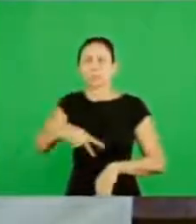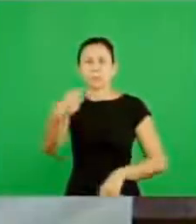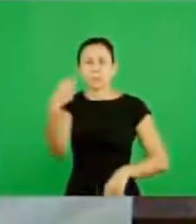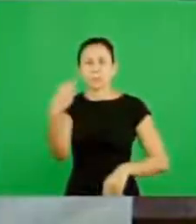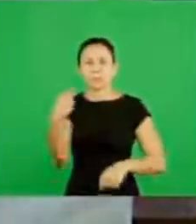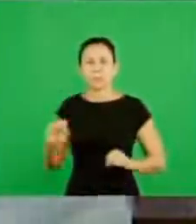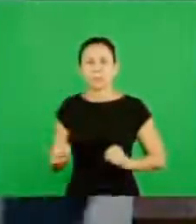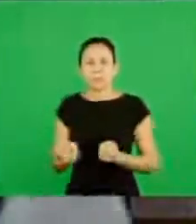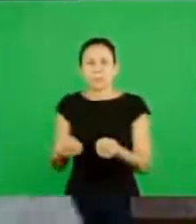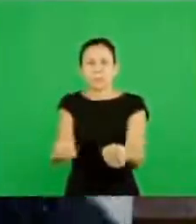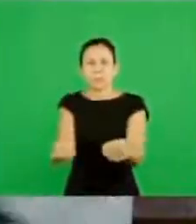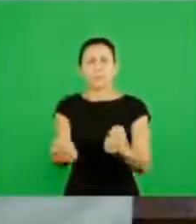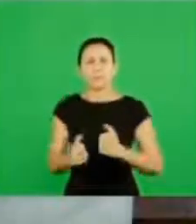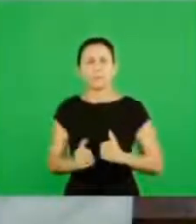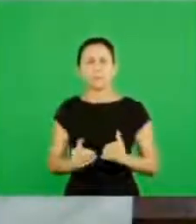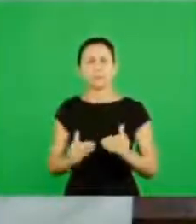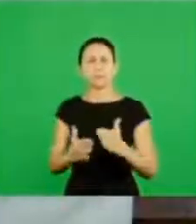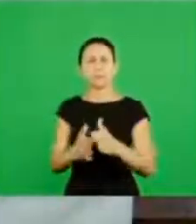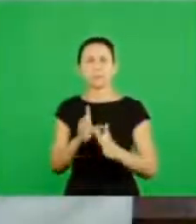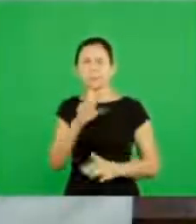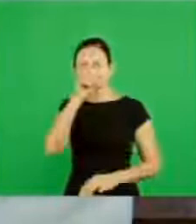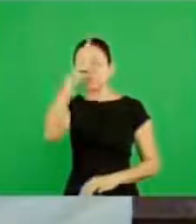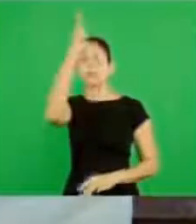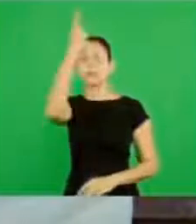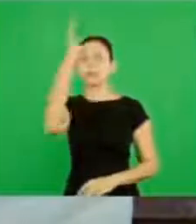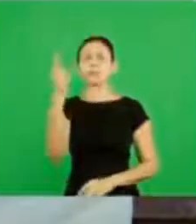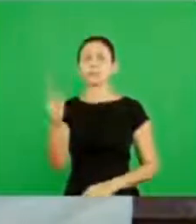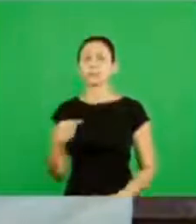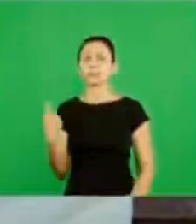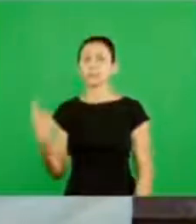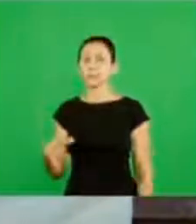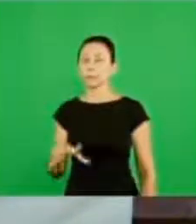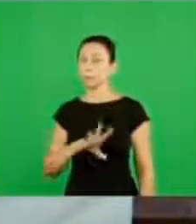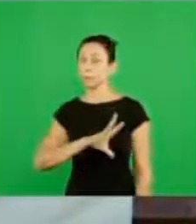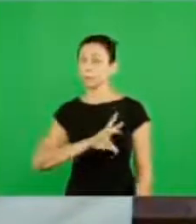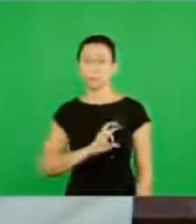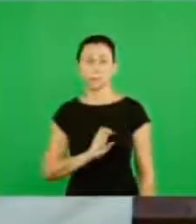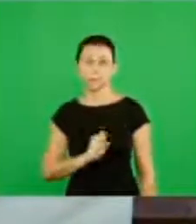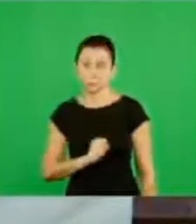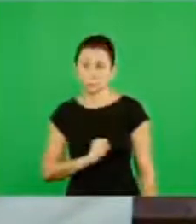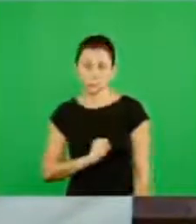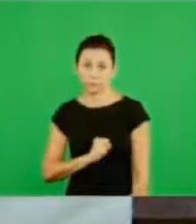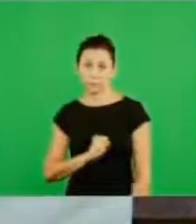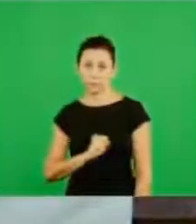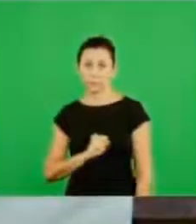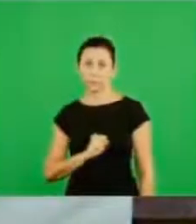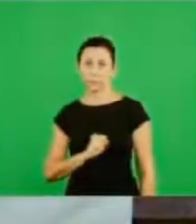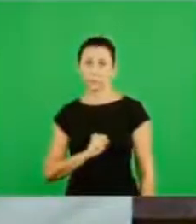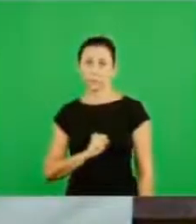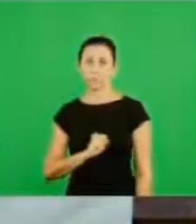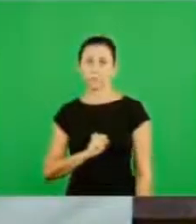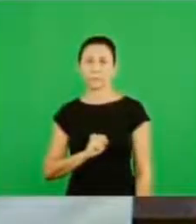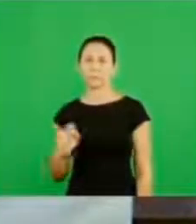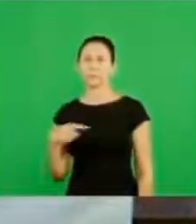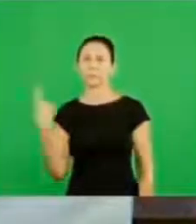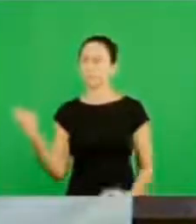here, to the Tribune, to even defend their principles. We love them.